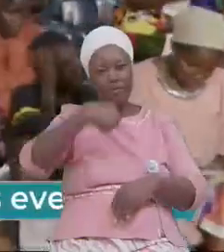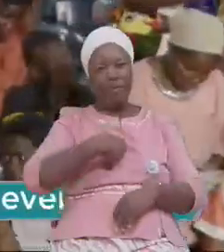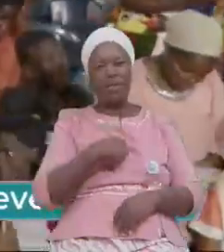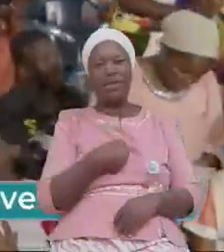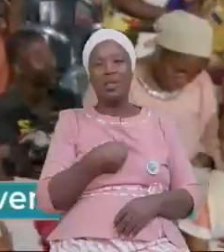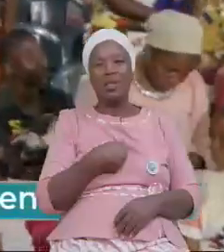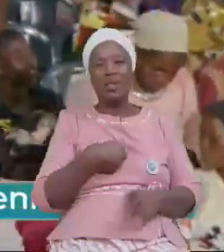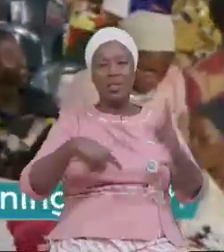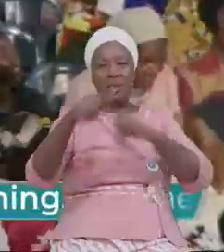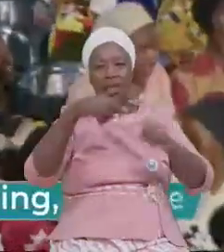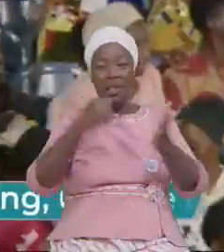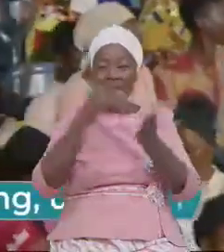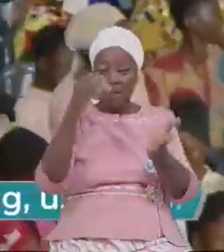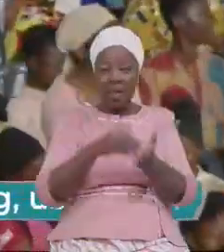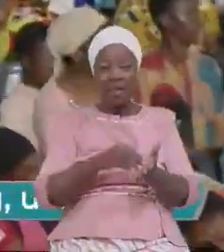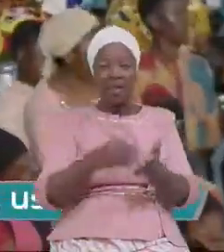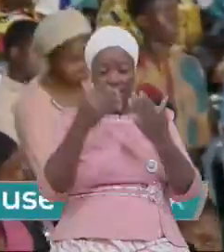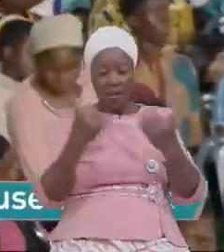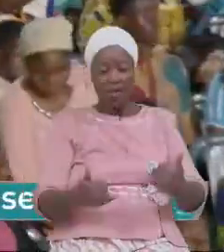Say it loud.